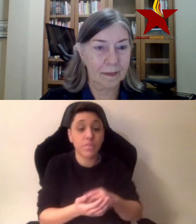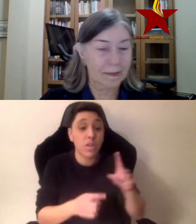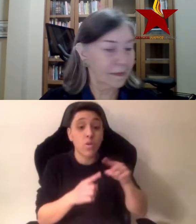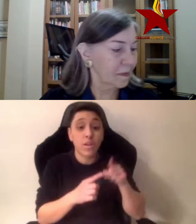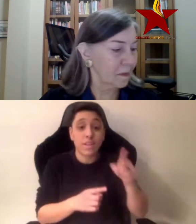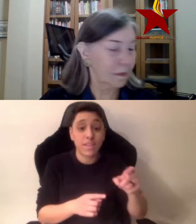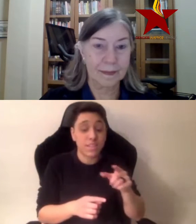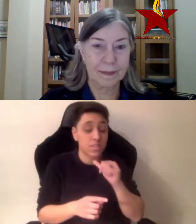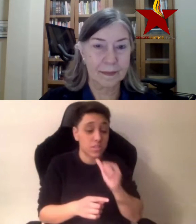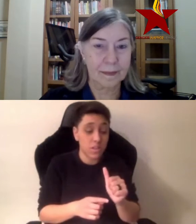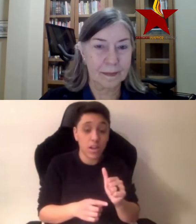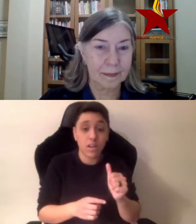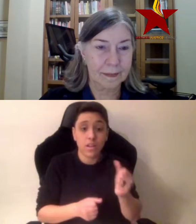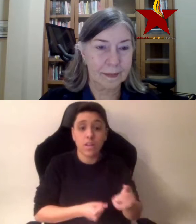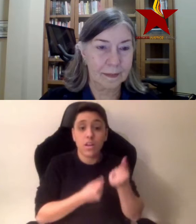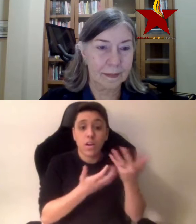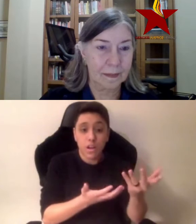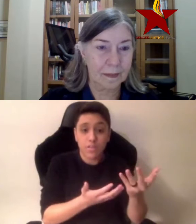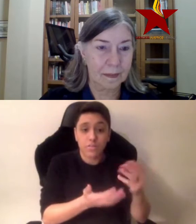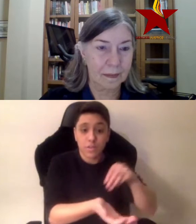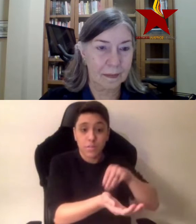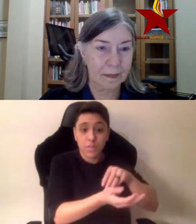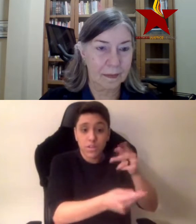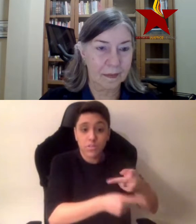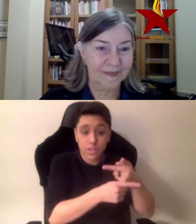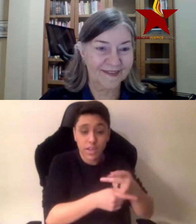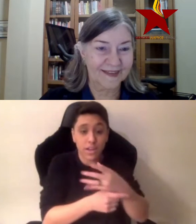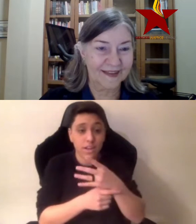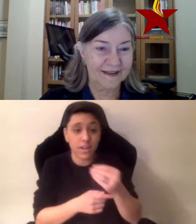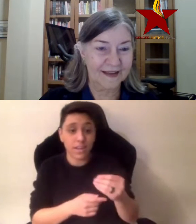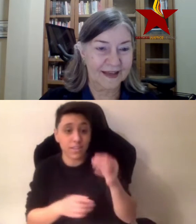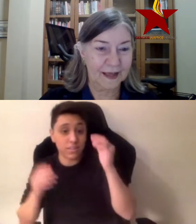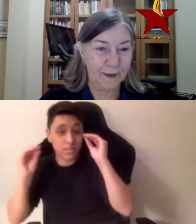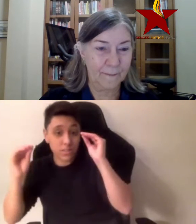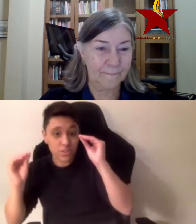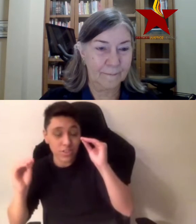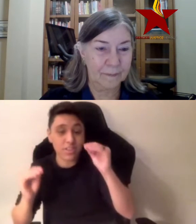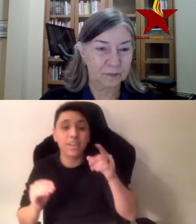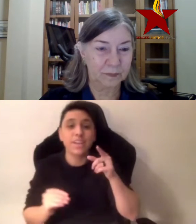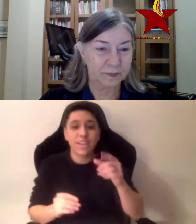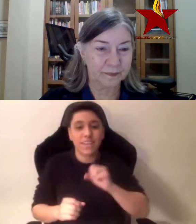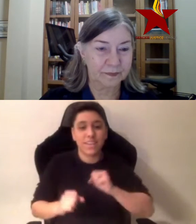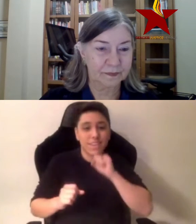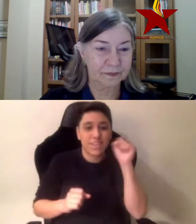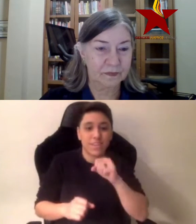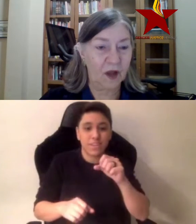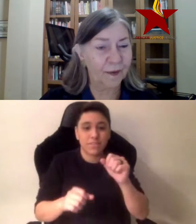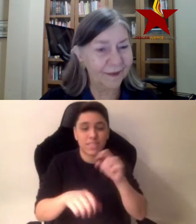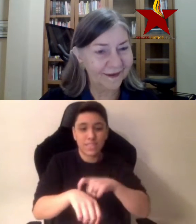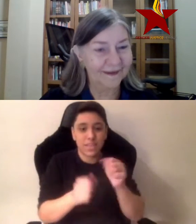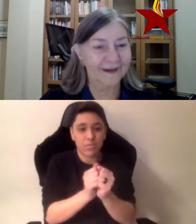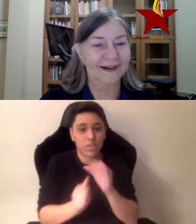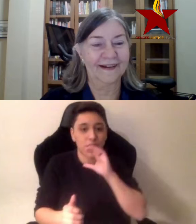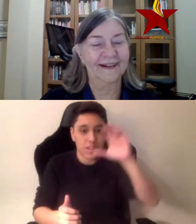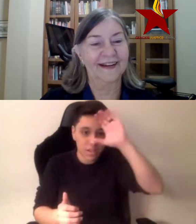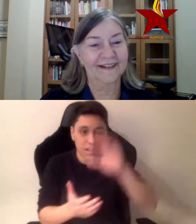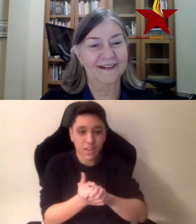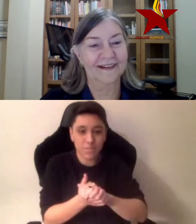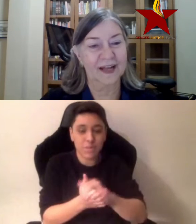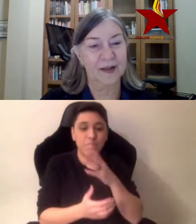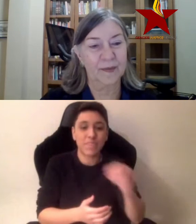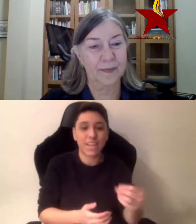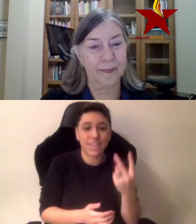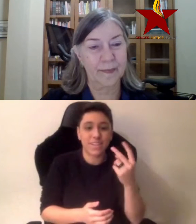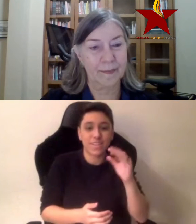enjoys spending time with his husband and his adorable young twin daughters as they help their children develop into a